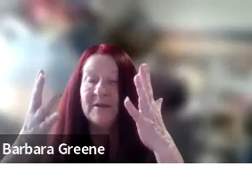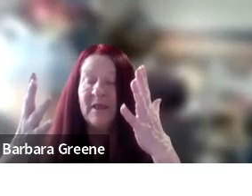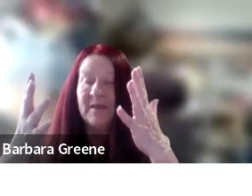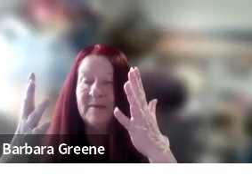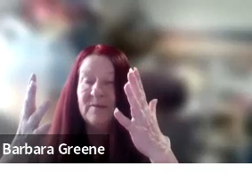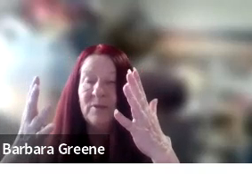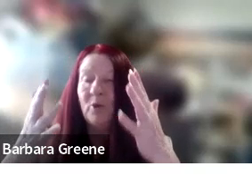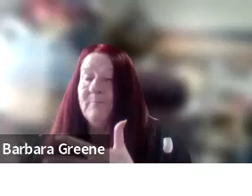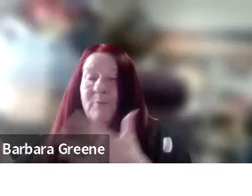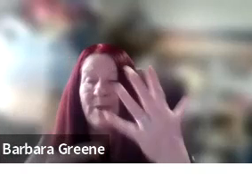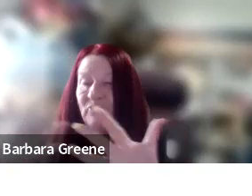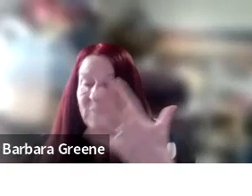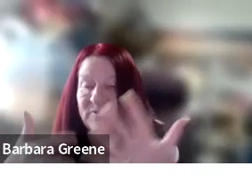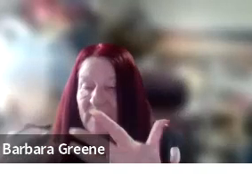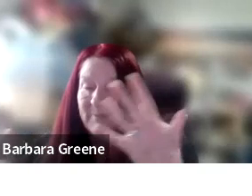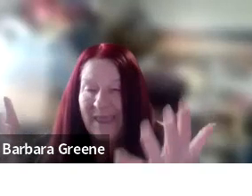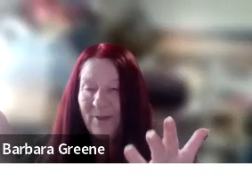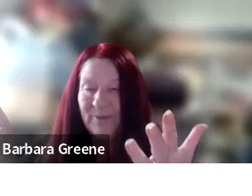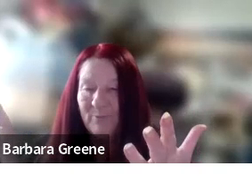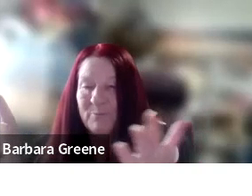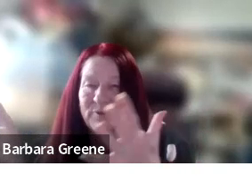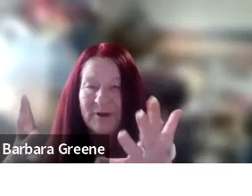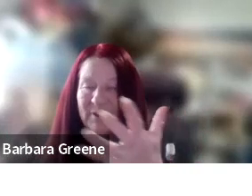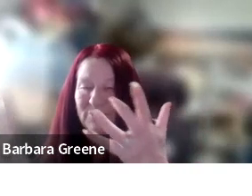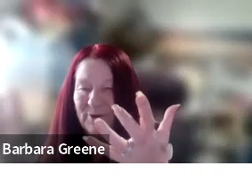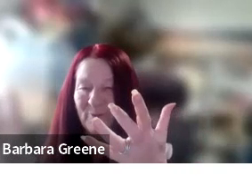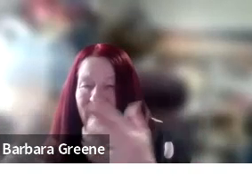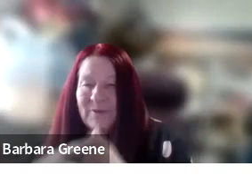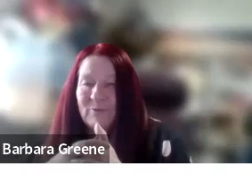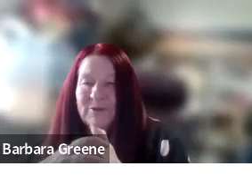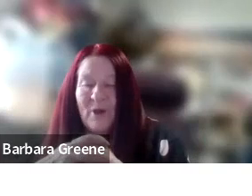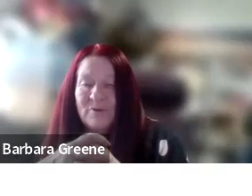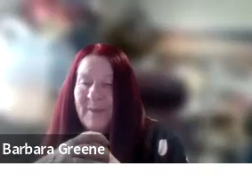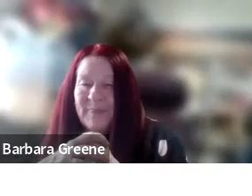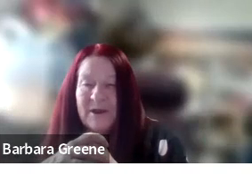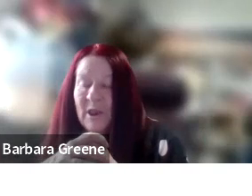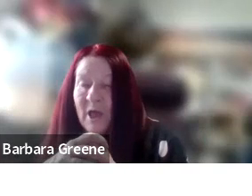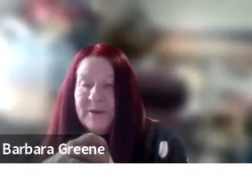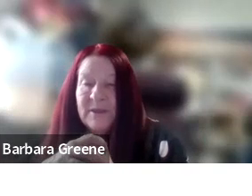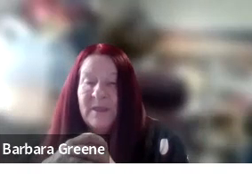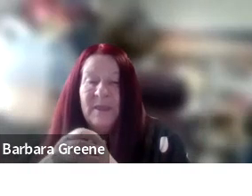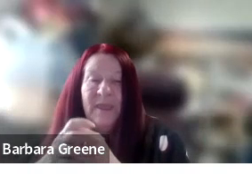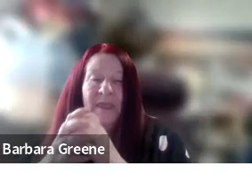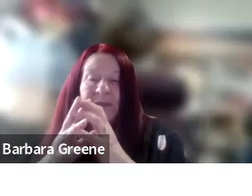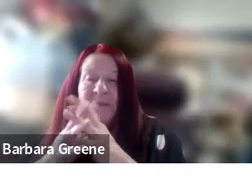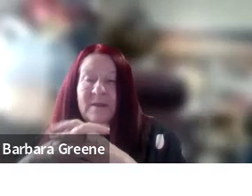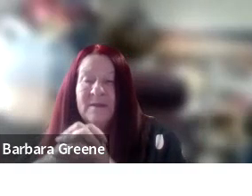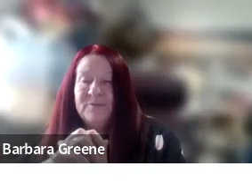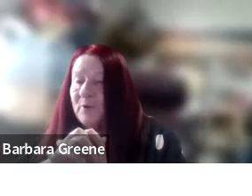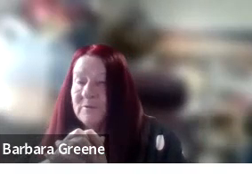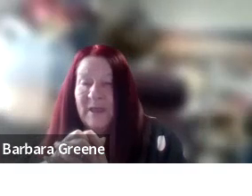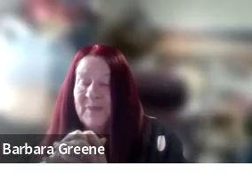is kind of like new information that's coming out that we're presenting. We haven't really talked about that a lot.